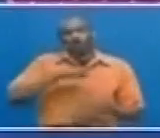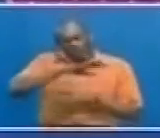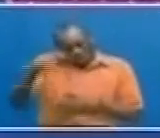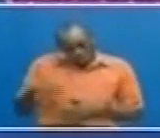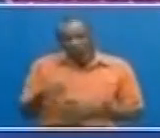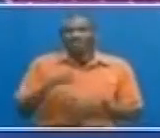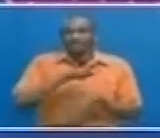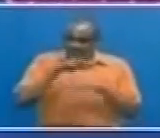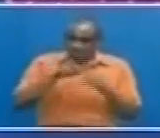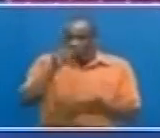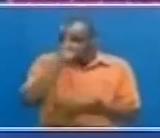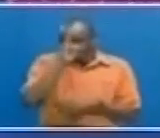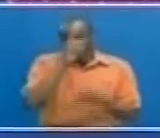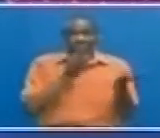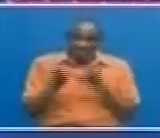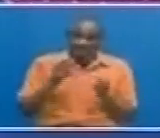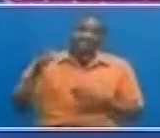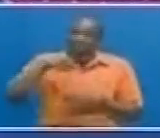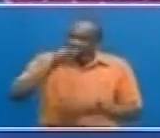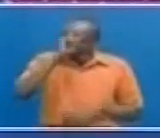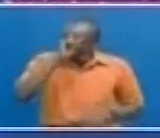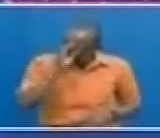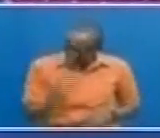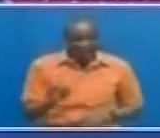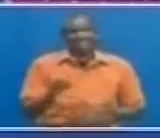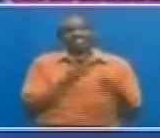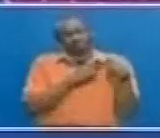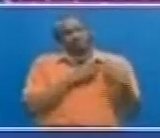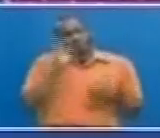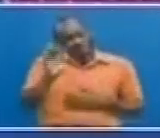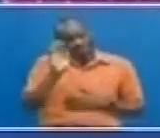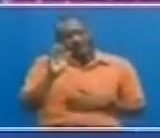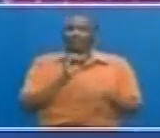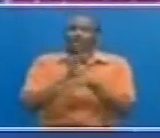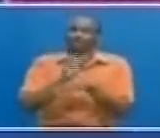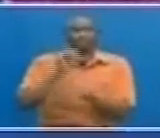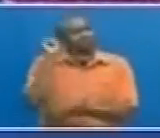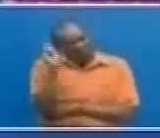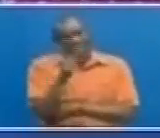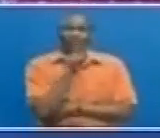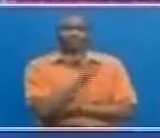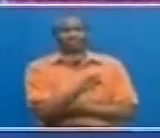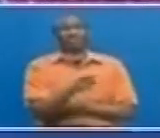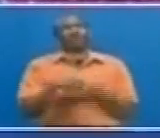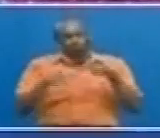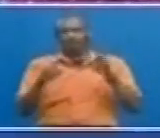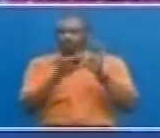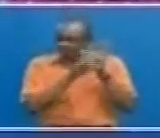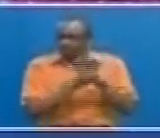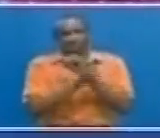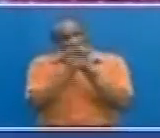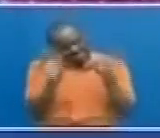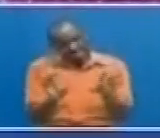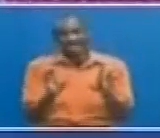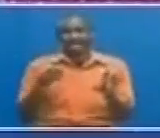by the National Police Service Commission to seriously take up its mandate and rightfully advise the president in line with the constitutional and